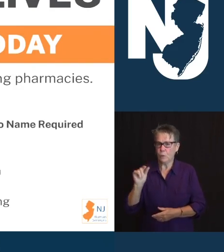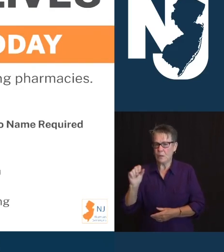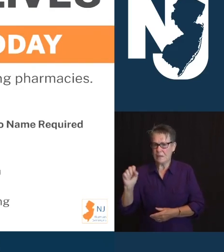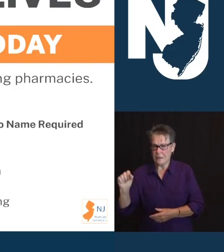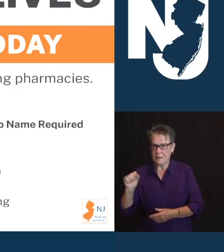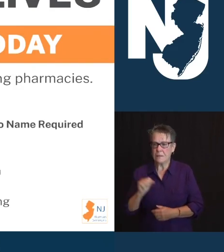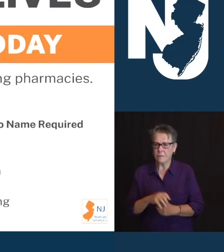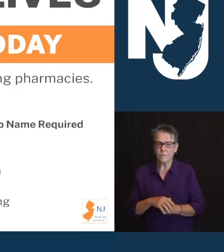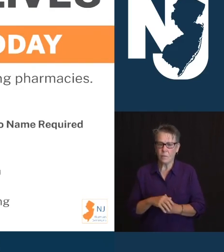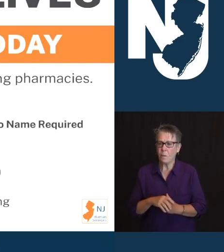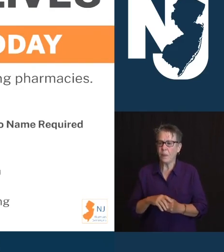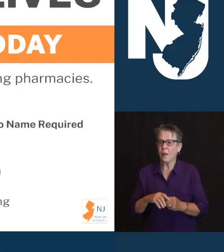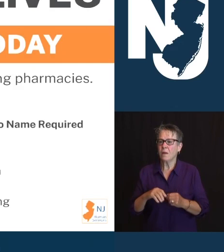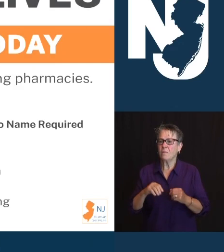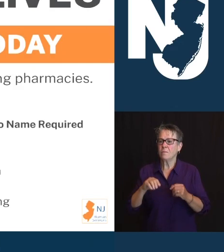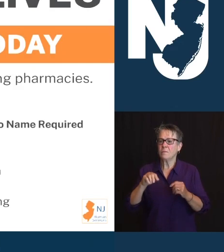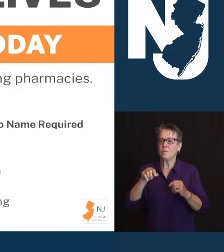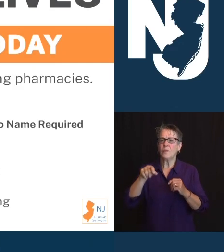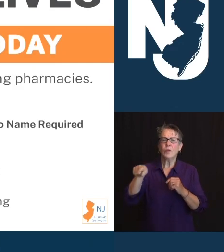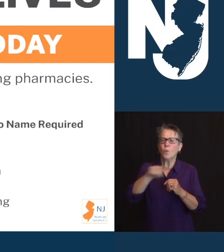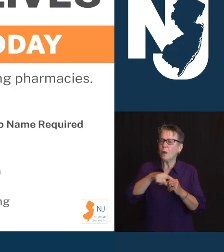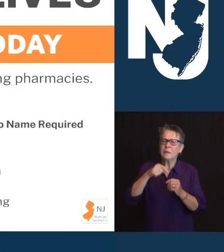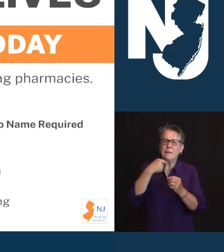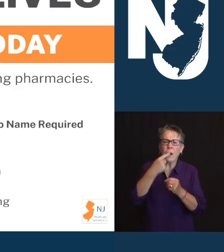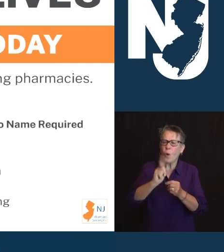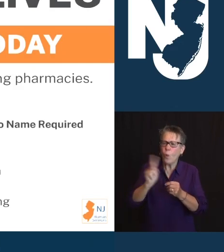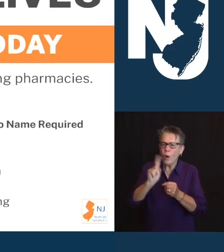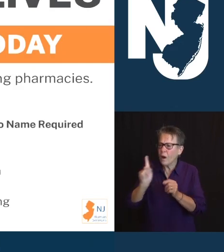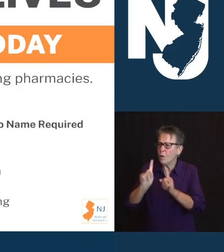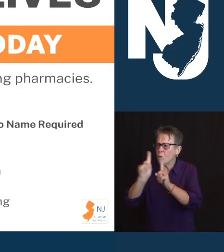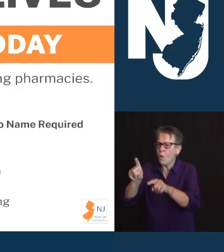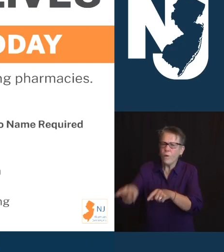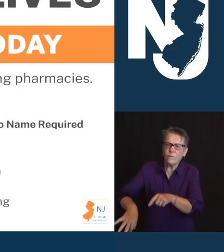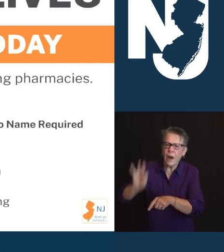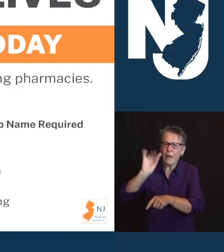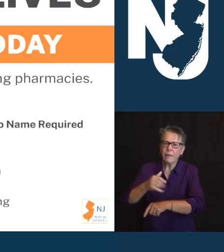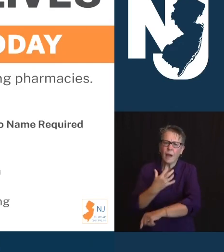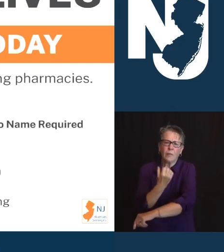services/stop overdoses. This is, by the way, our second annual